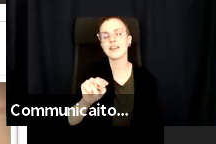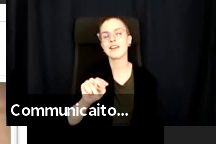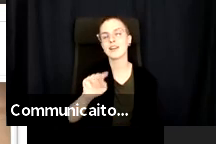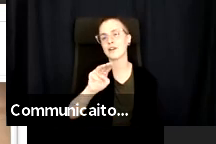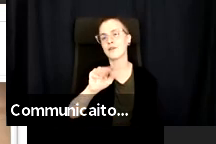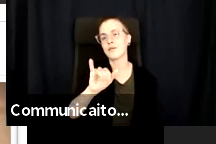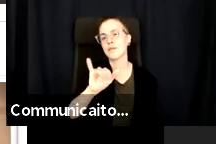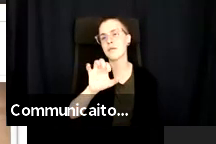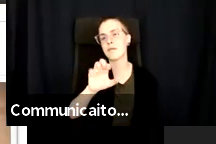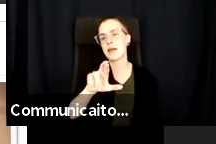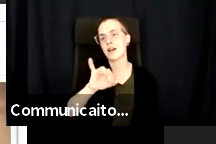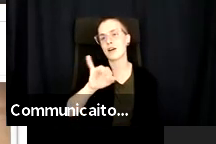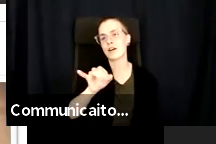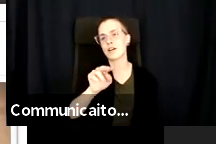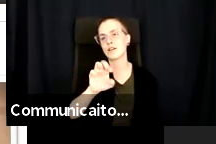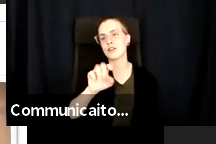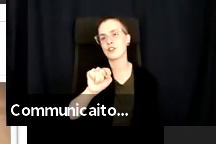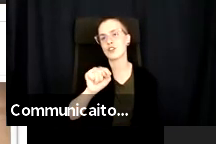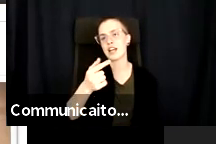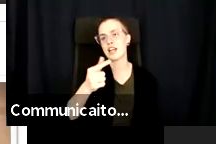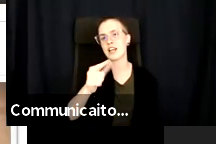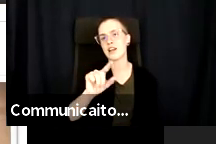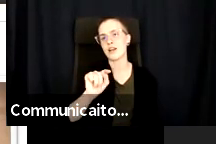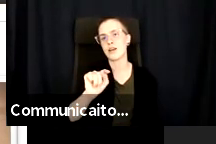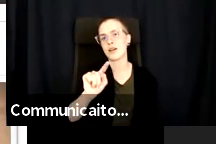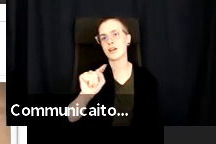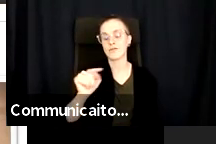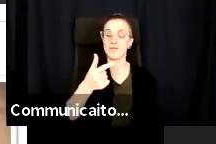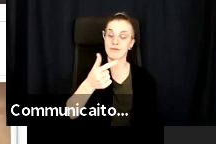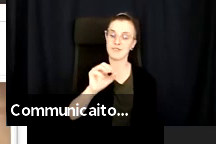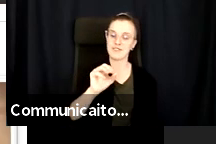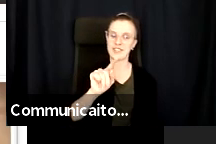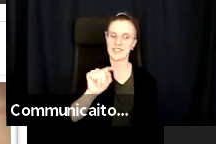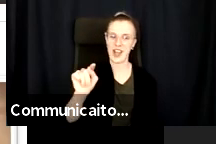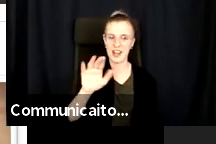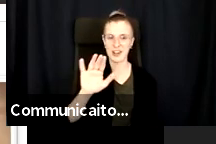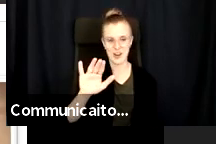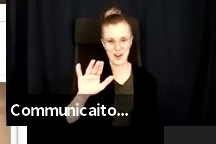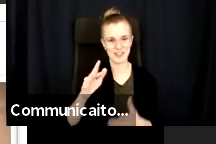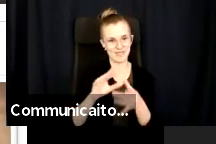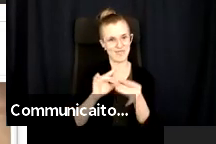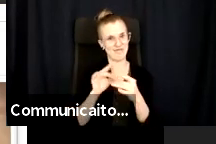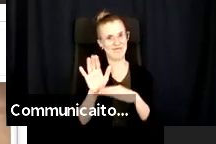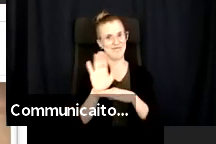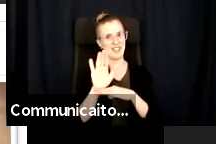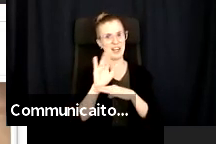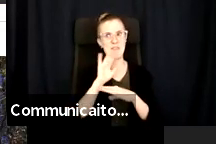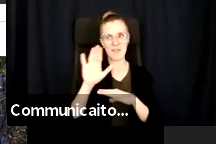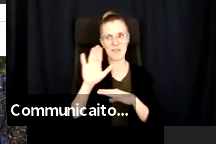of her community's celebration greetings for the 30th anniversary of the ADA.